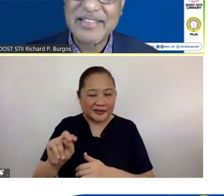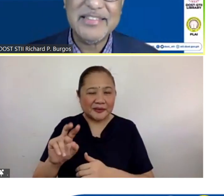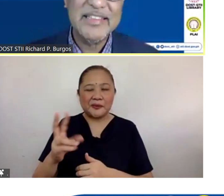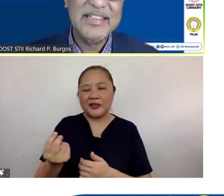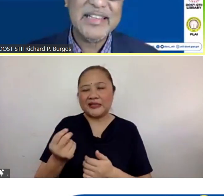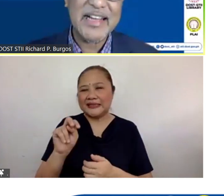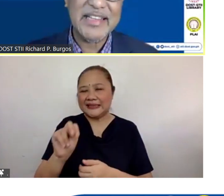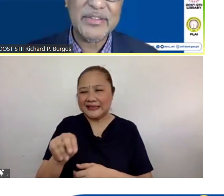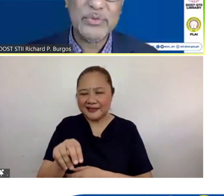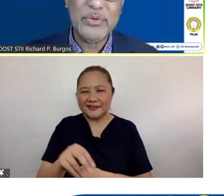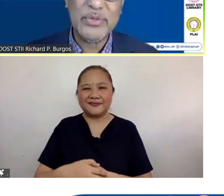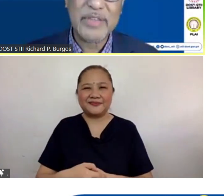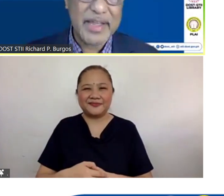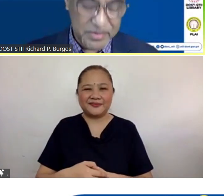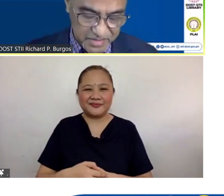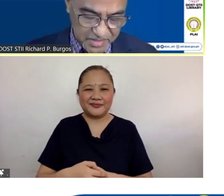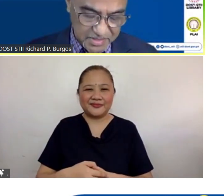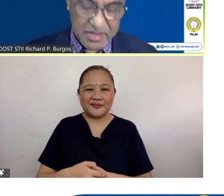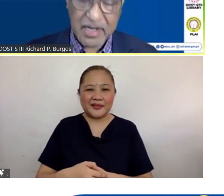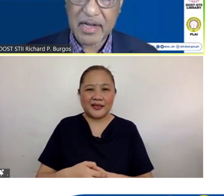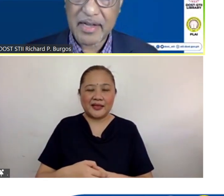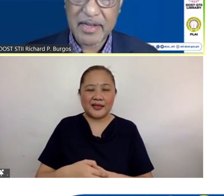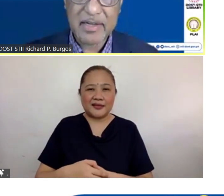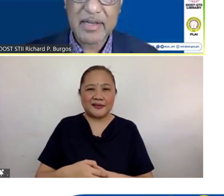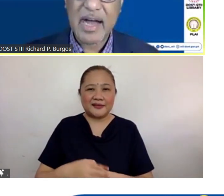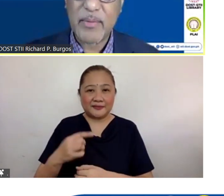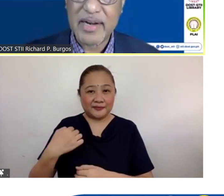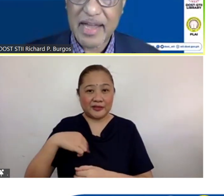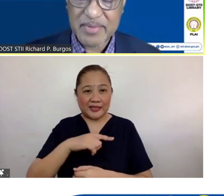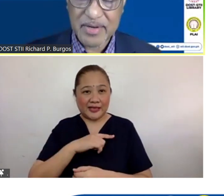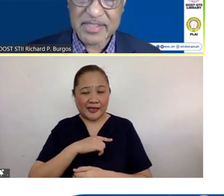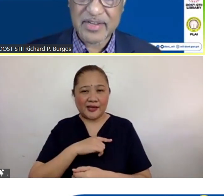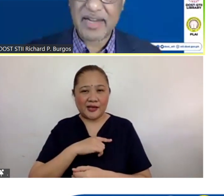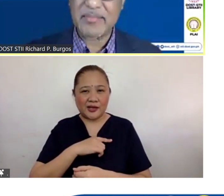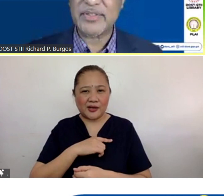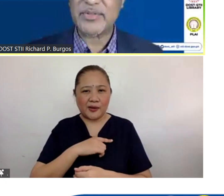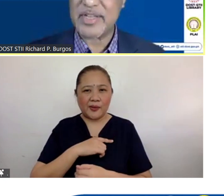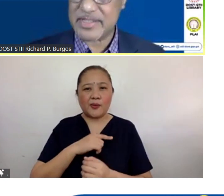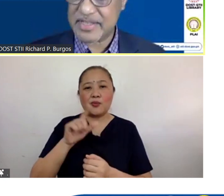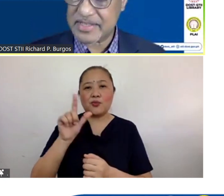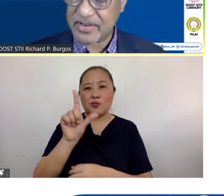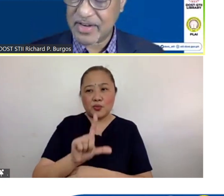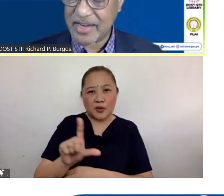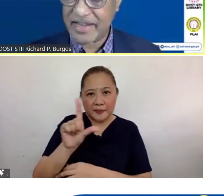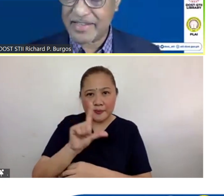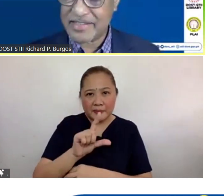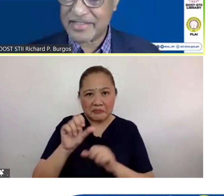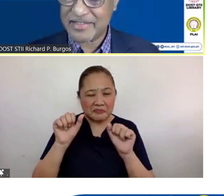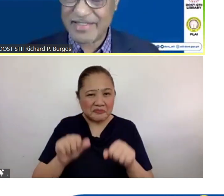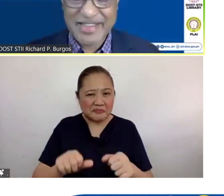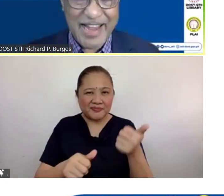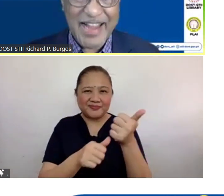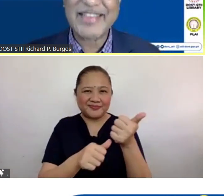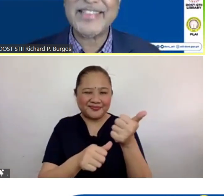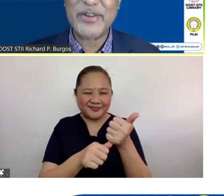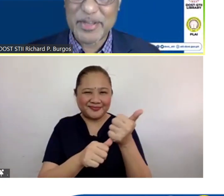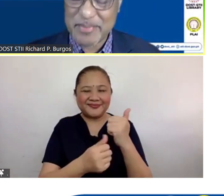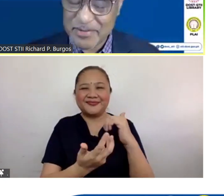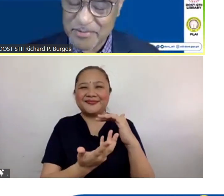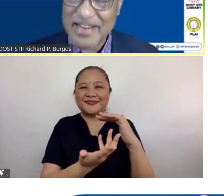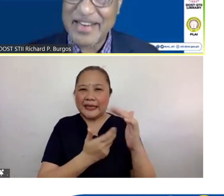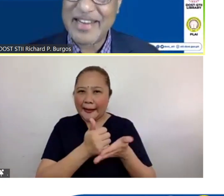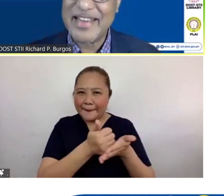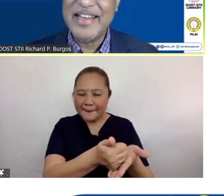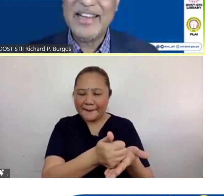kailangan, kahit natutulog tayo, our libraries are able to assist our clients. That is going to